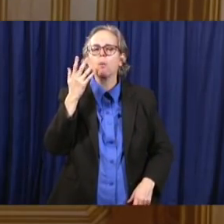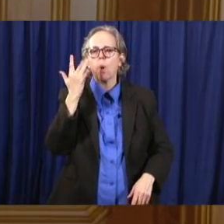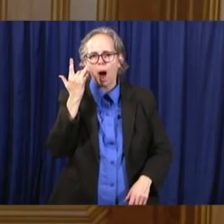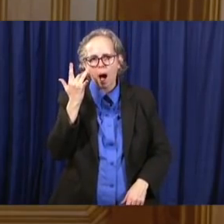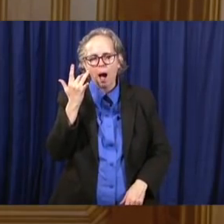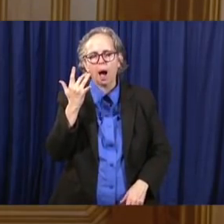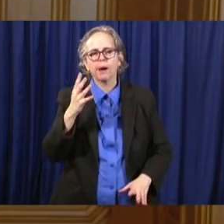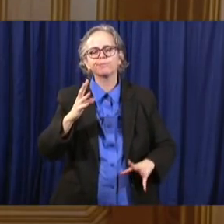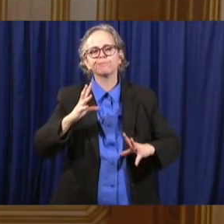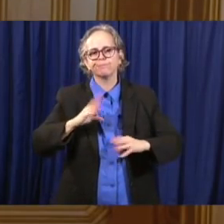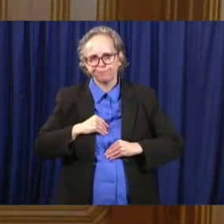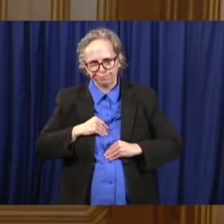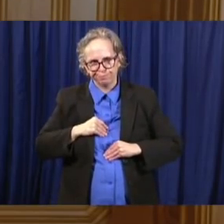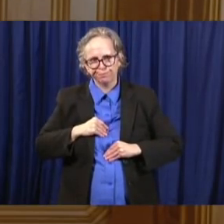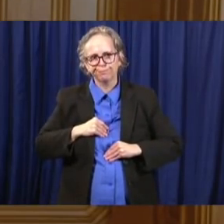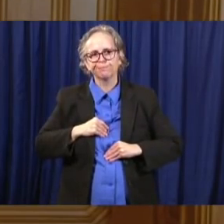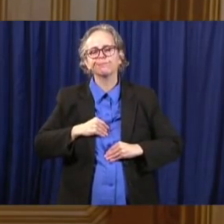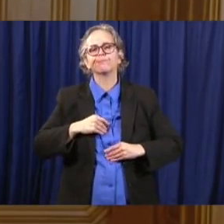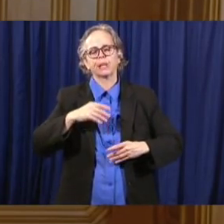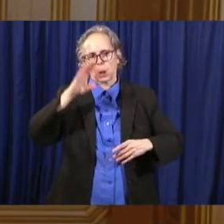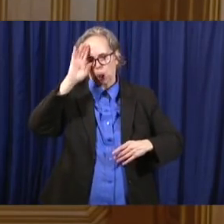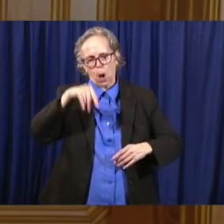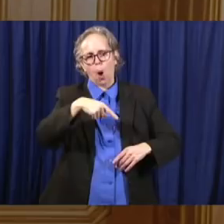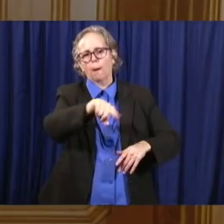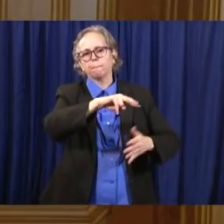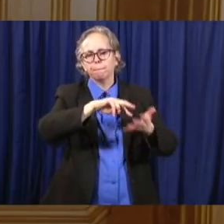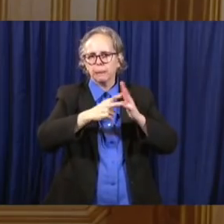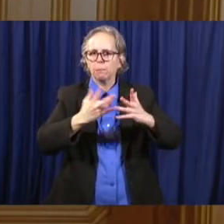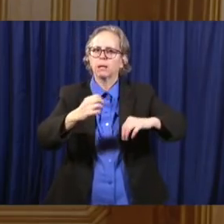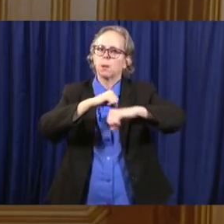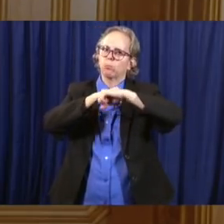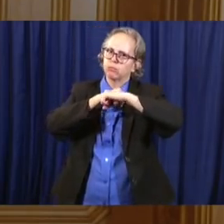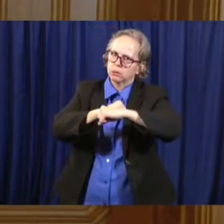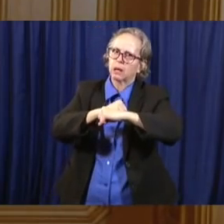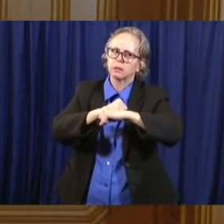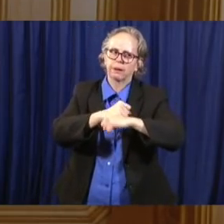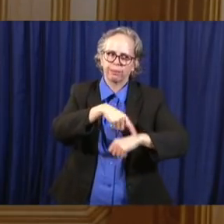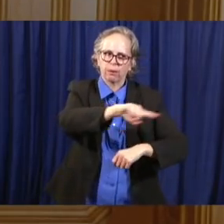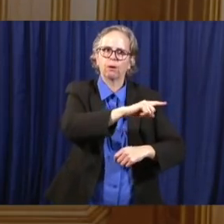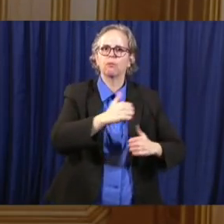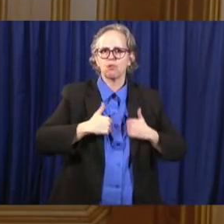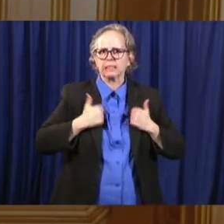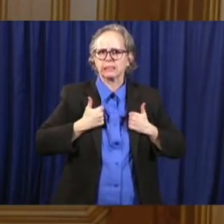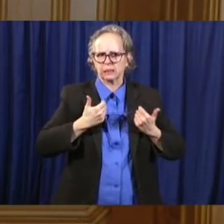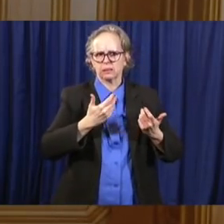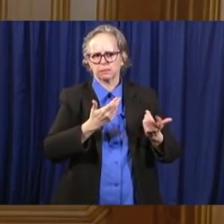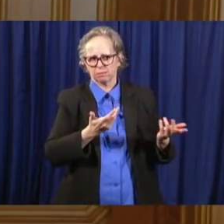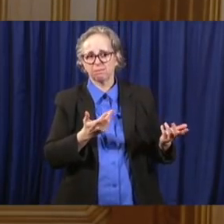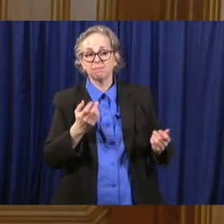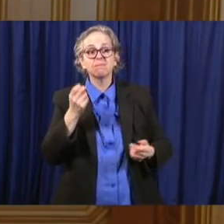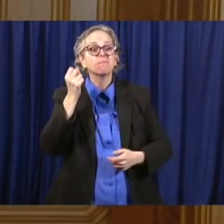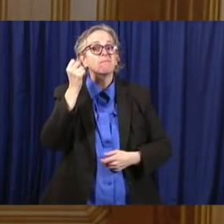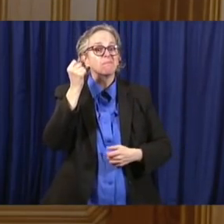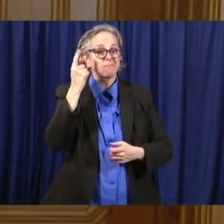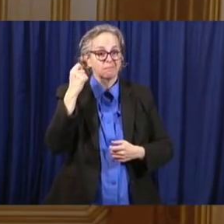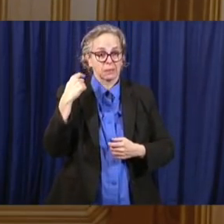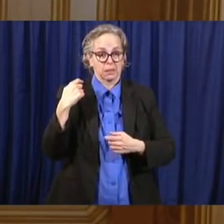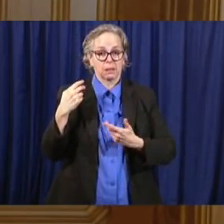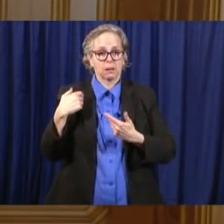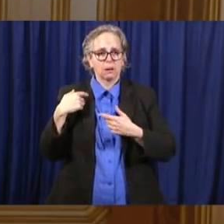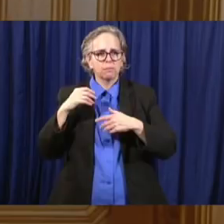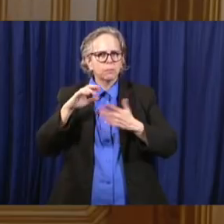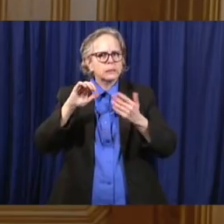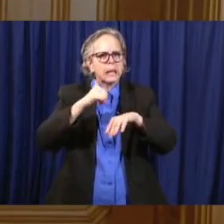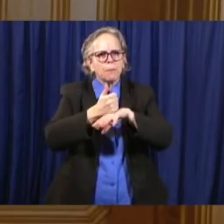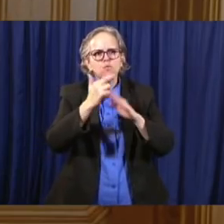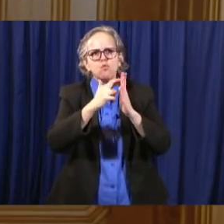early. We now have issued rules in regard to telehealth, and so some of the people in the nursing